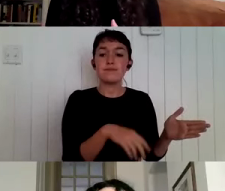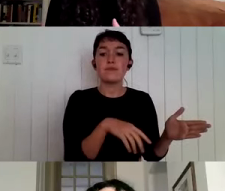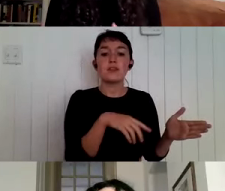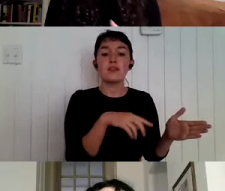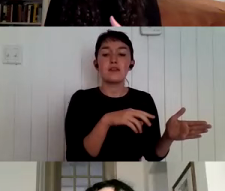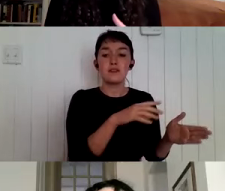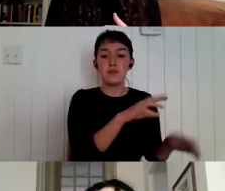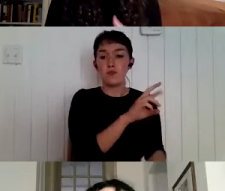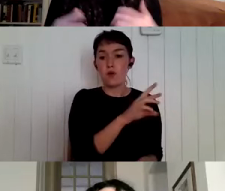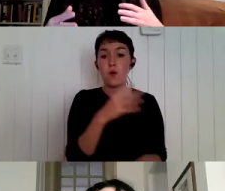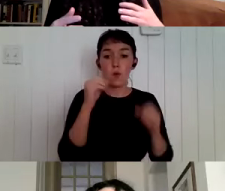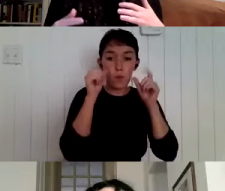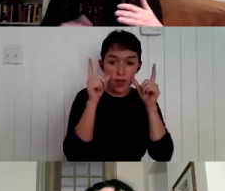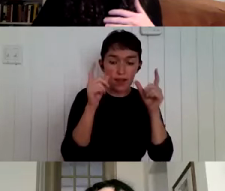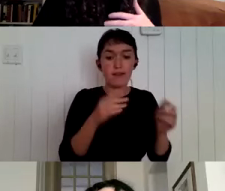and slow wave sleep.